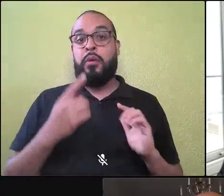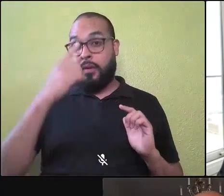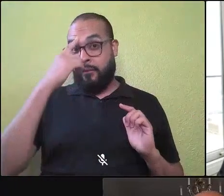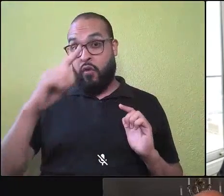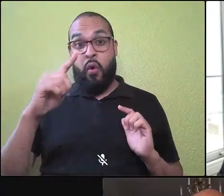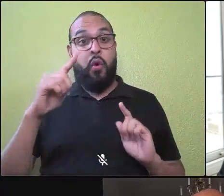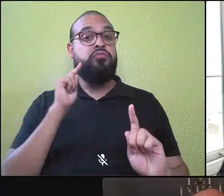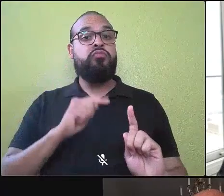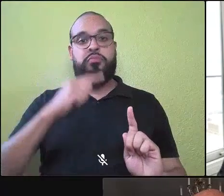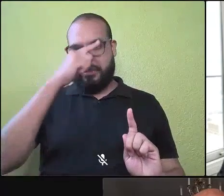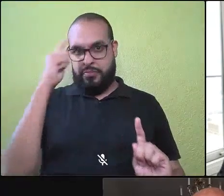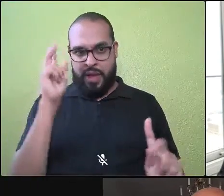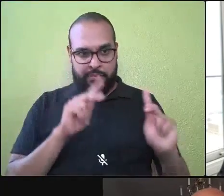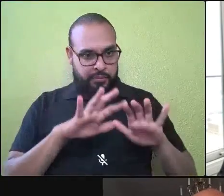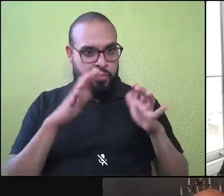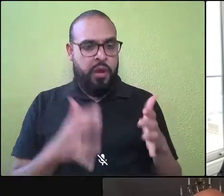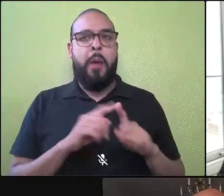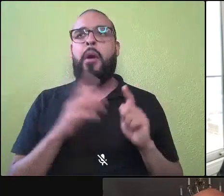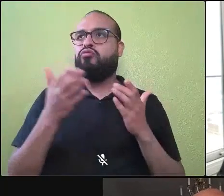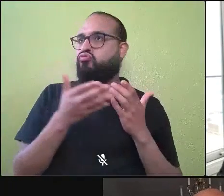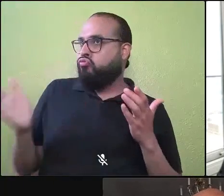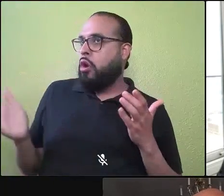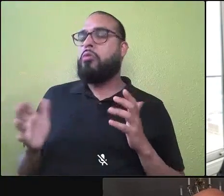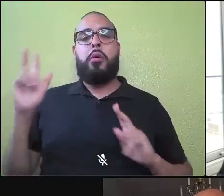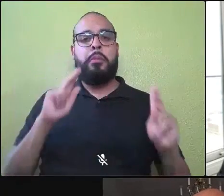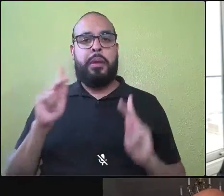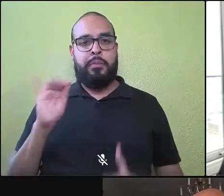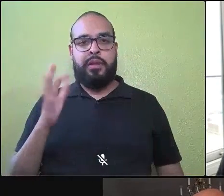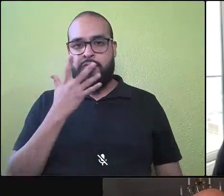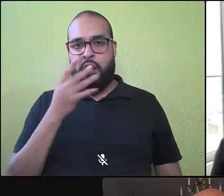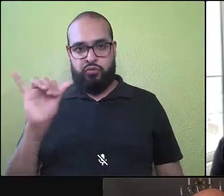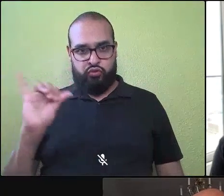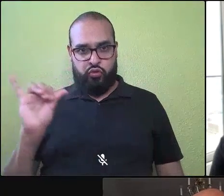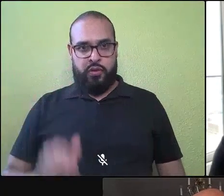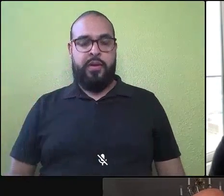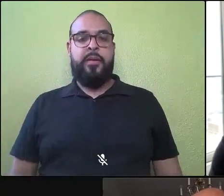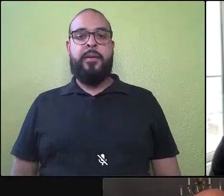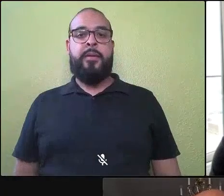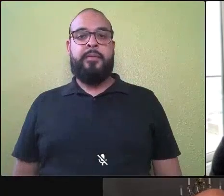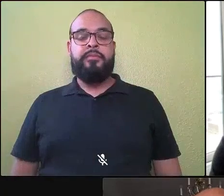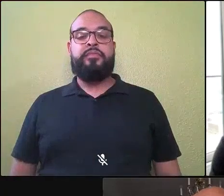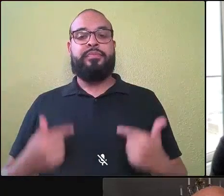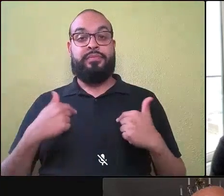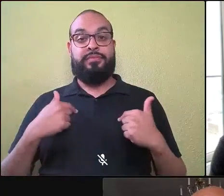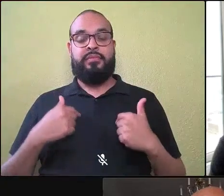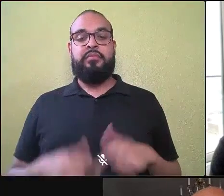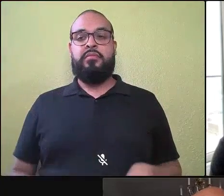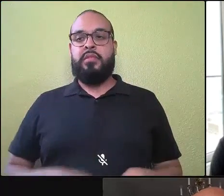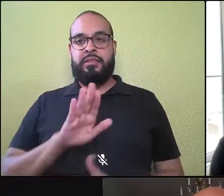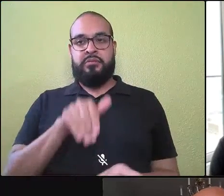in particular, but folks of color more broadly. I sort of sit at the intersection of